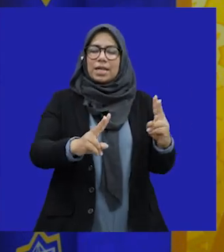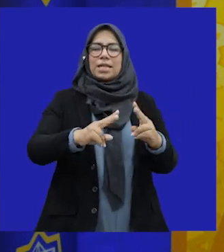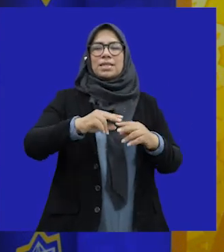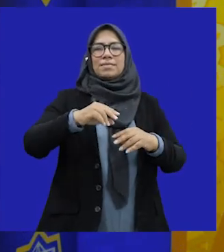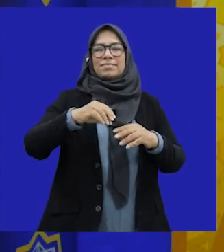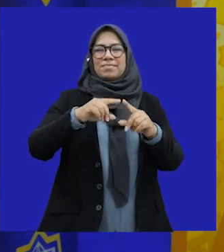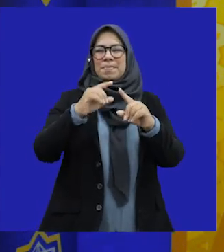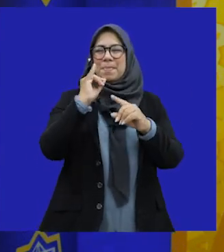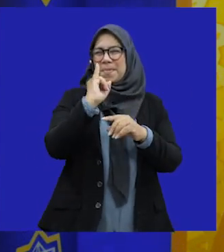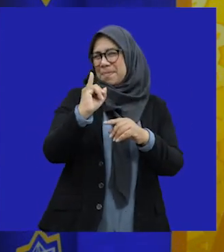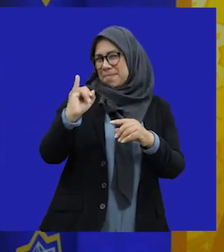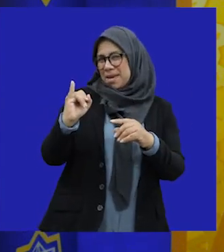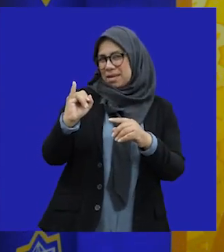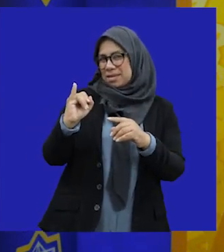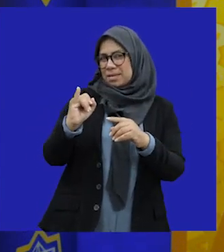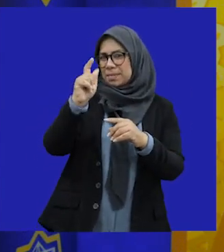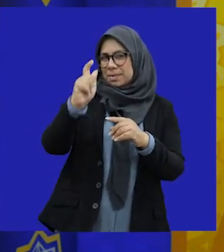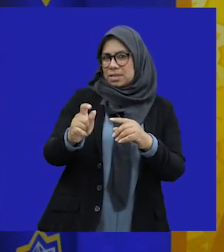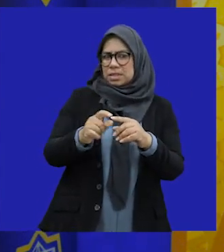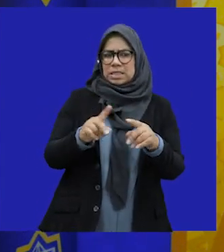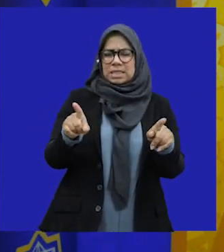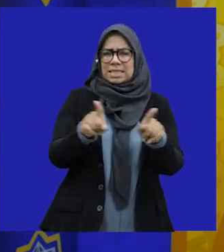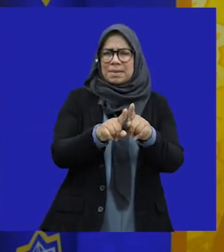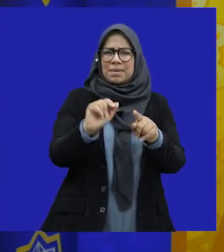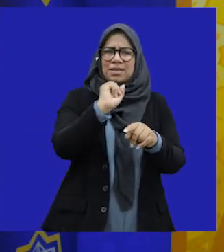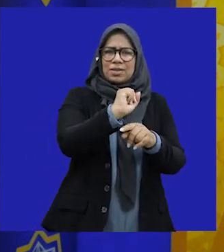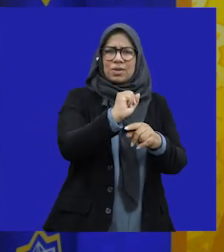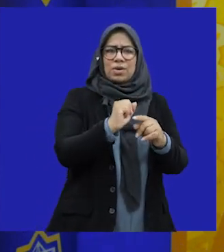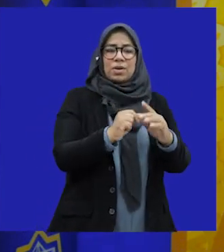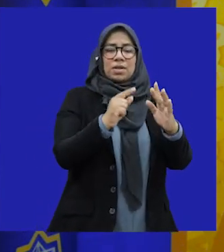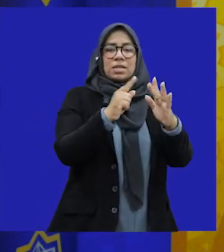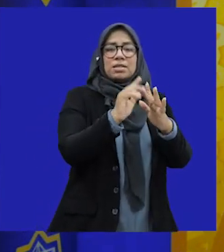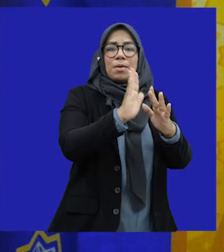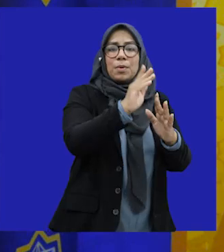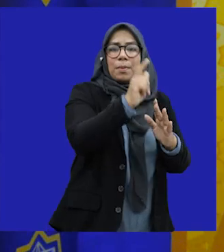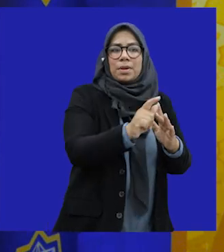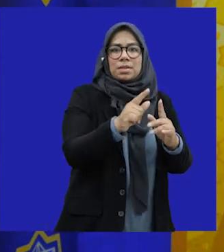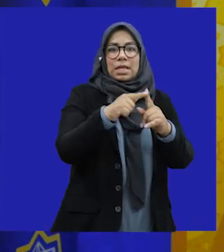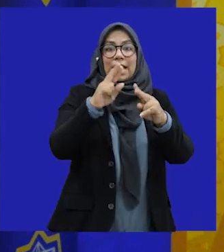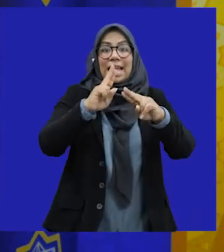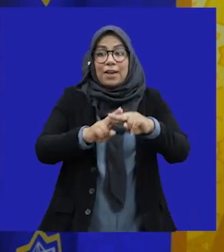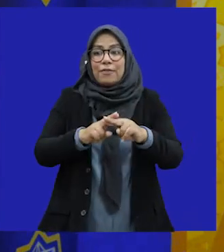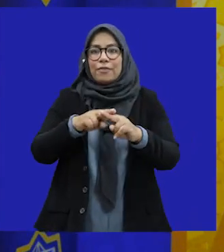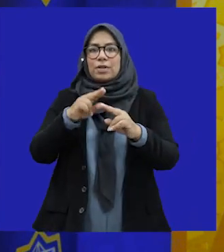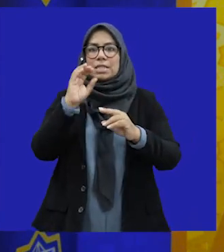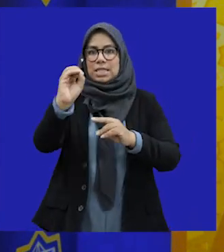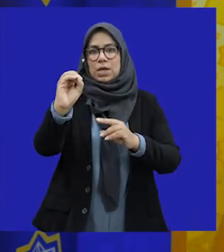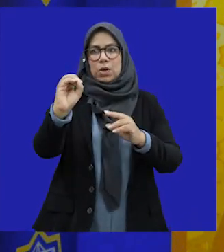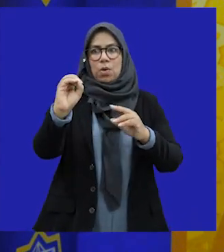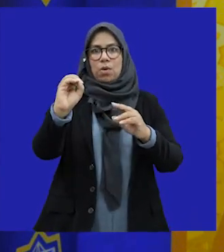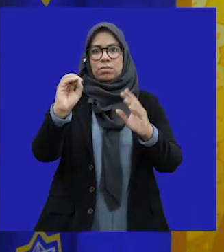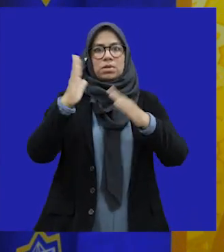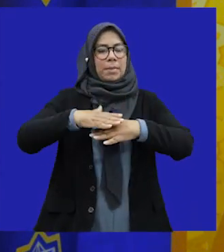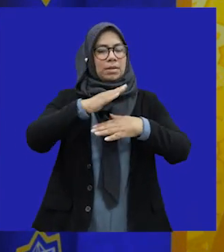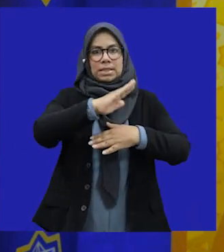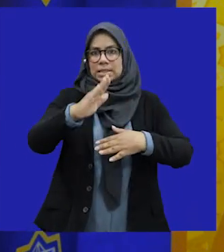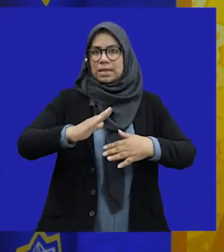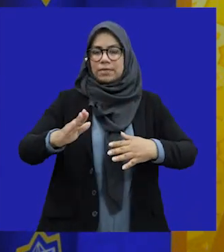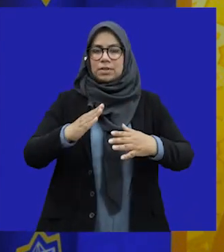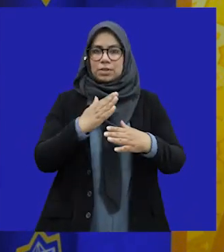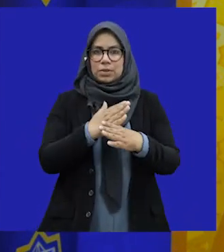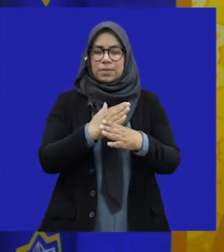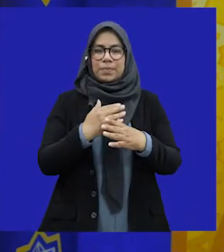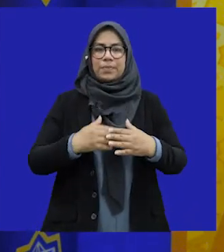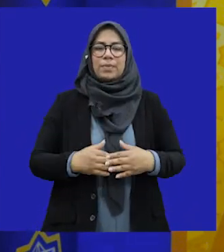As for the voluntary prayers, these are additional prayers that are prayed other than the 5